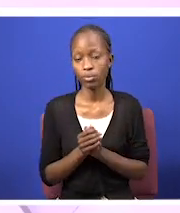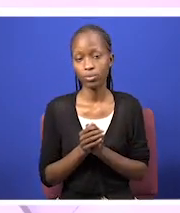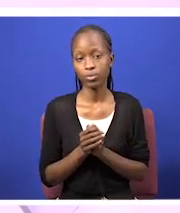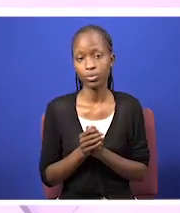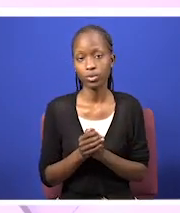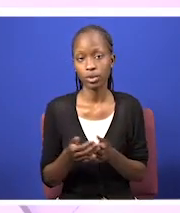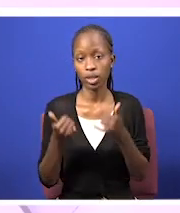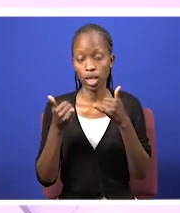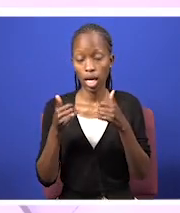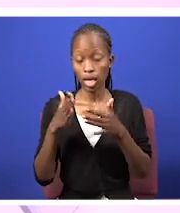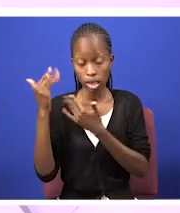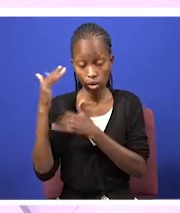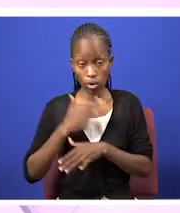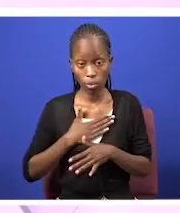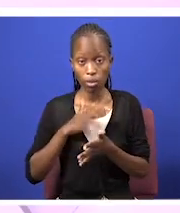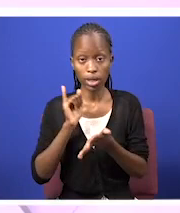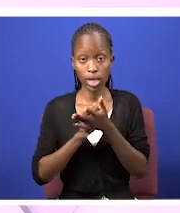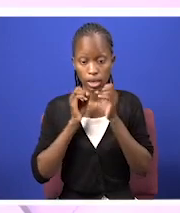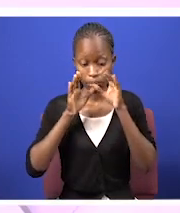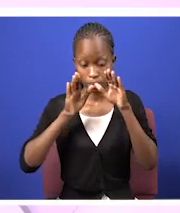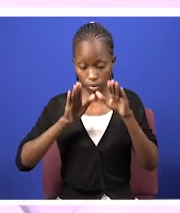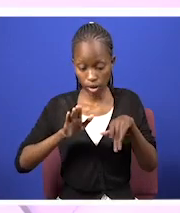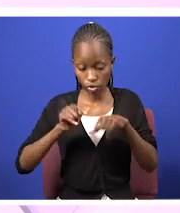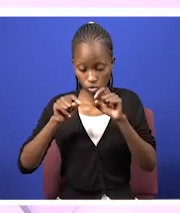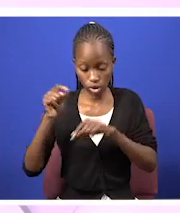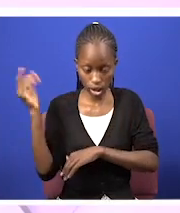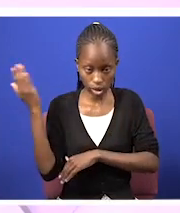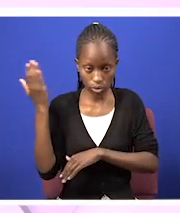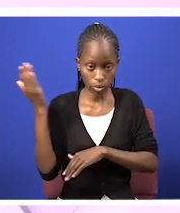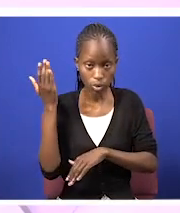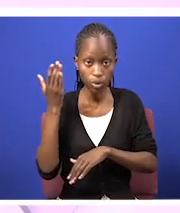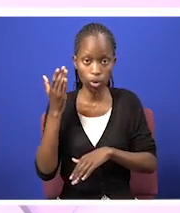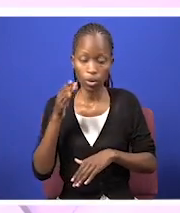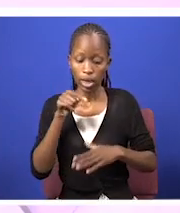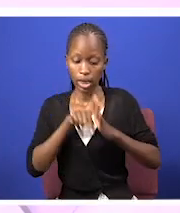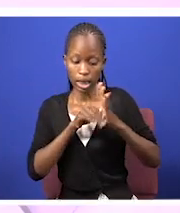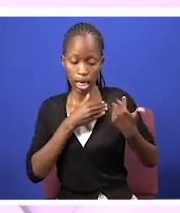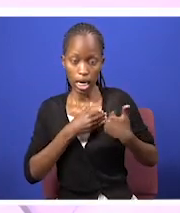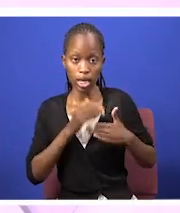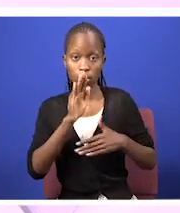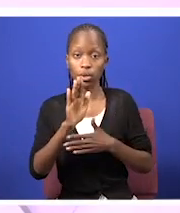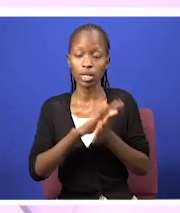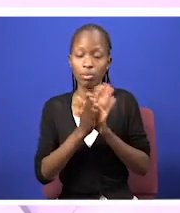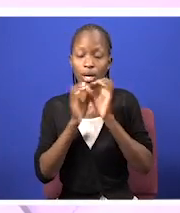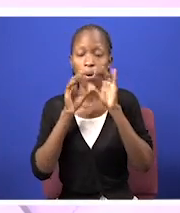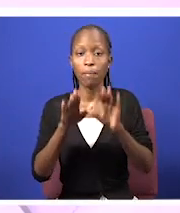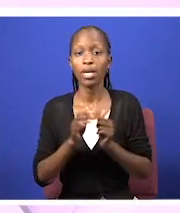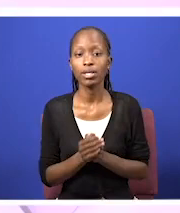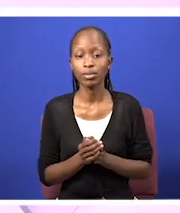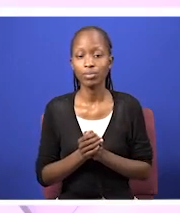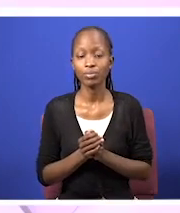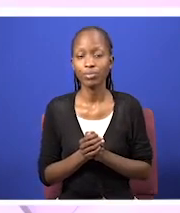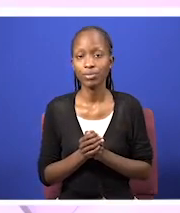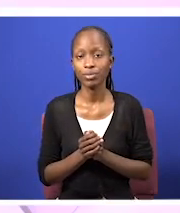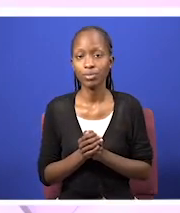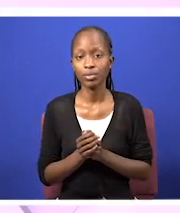can hear the word of God. It is my hope that the blessing of this word will come into your heart and be a blessing. So please